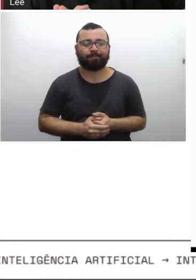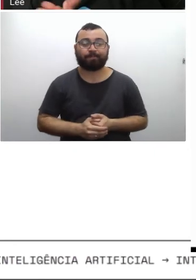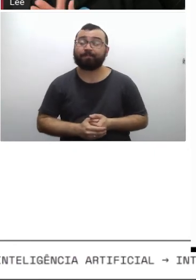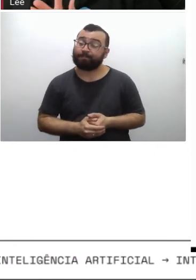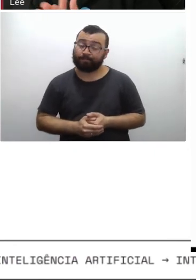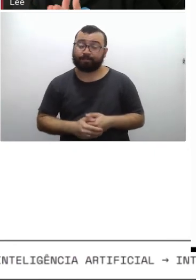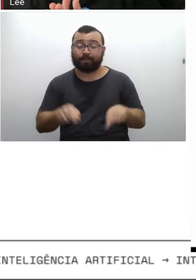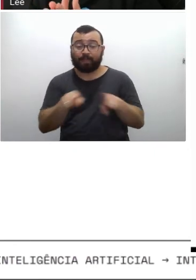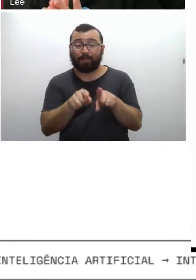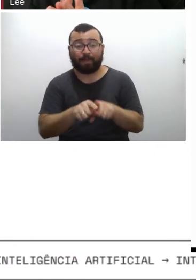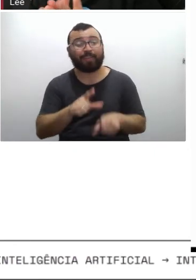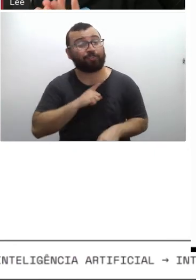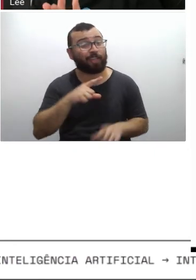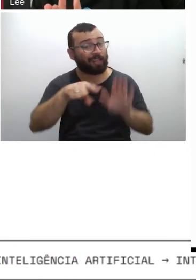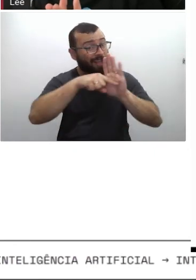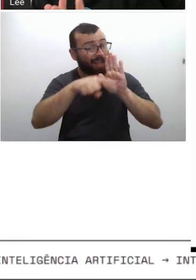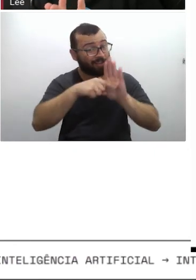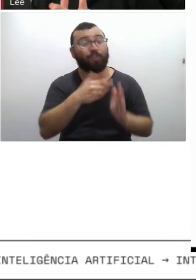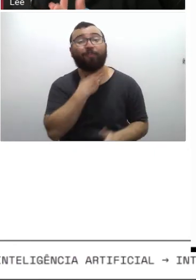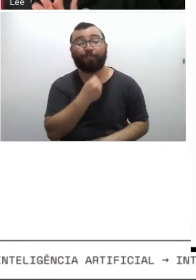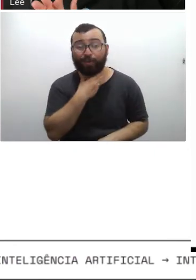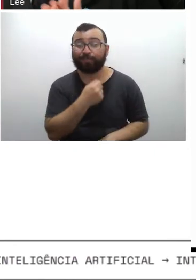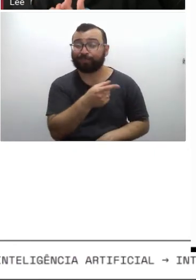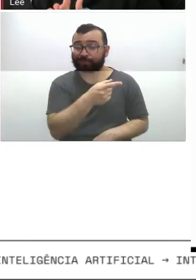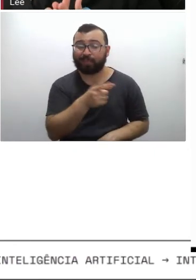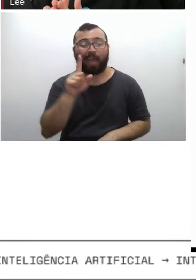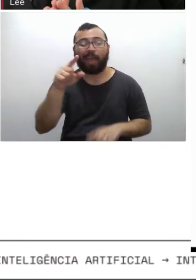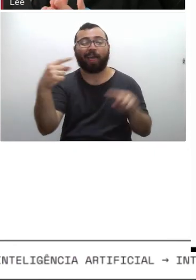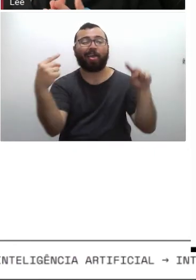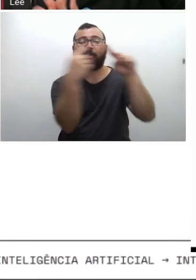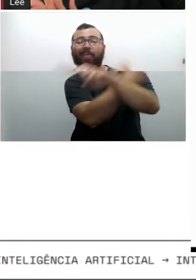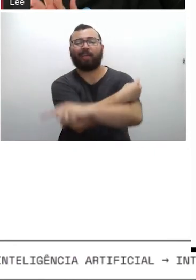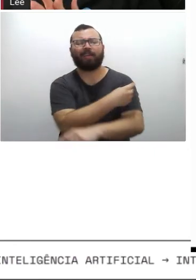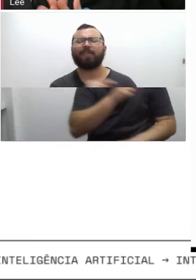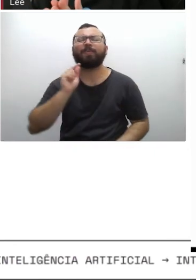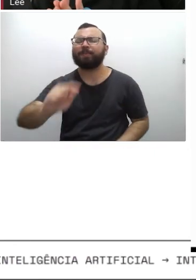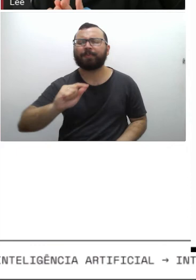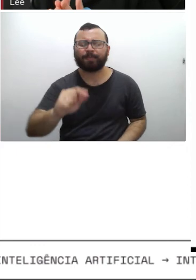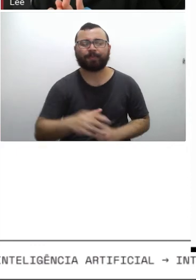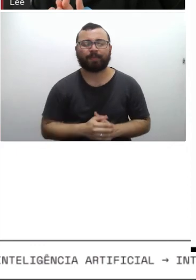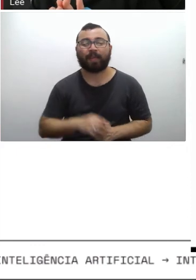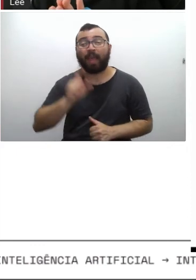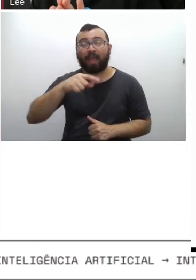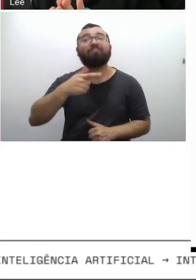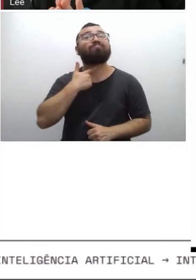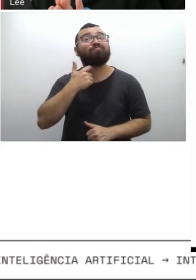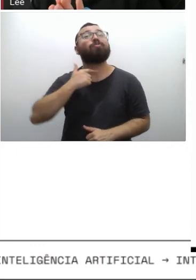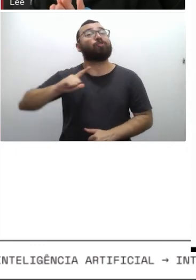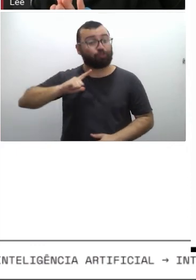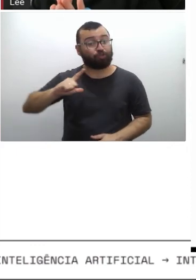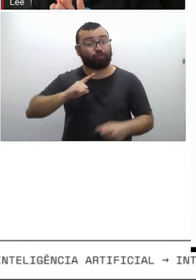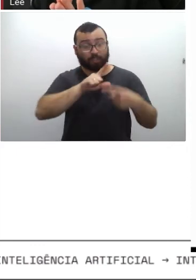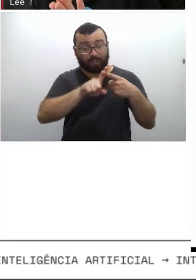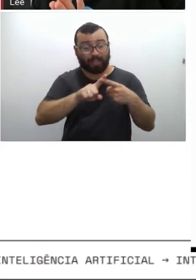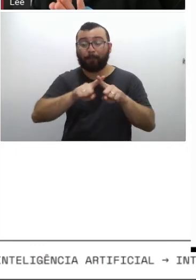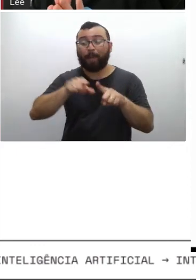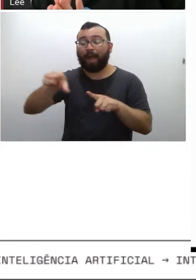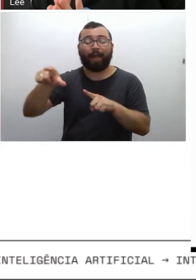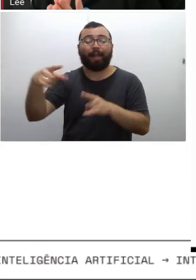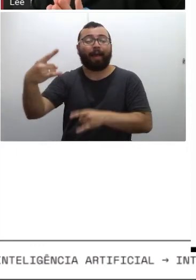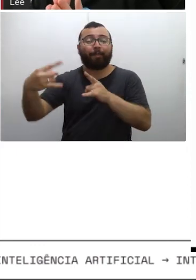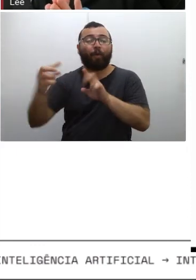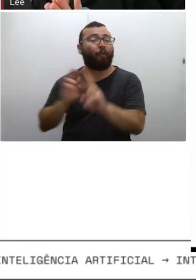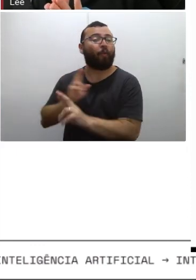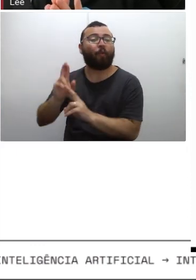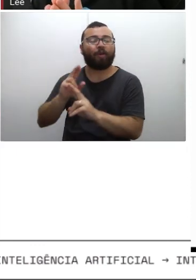Then we have false negatives. We call that also missed request. And that is an outcome where the intent exists, but the chatbot didn't detect